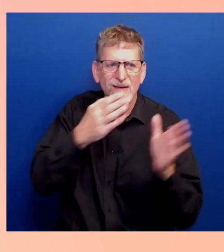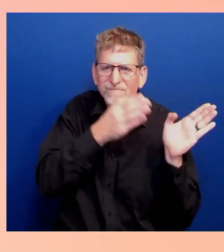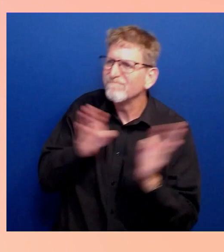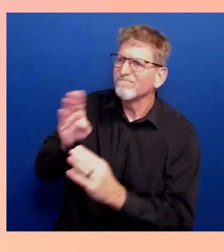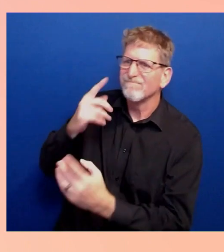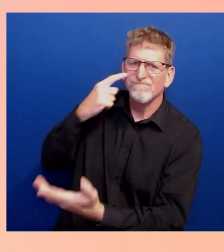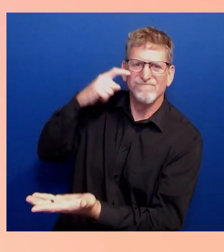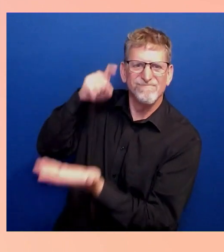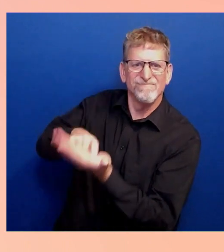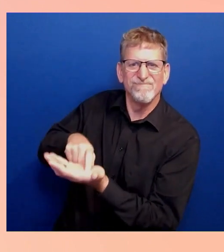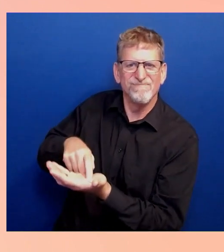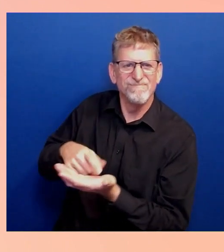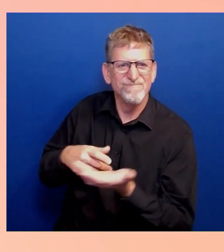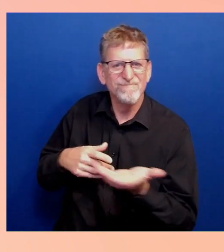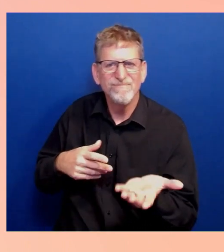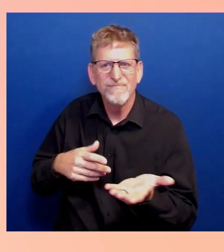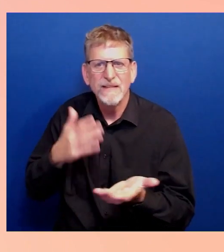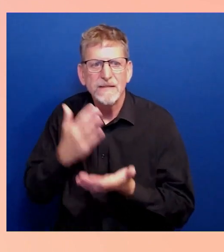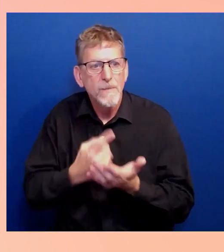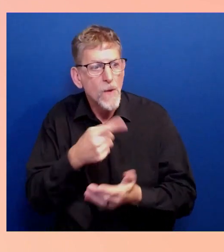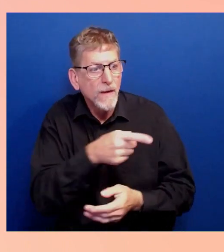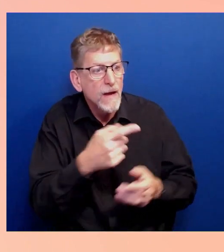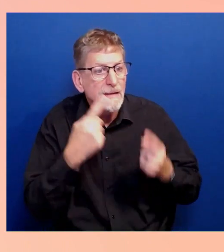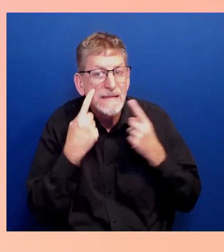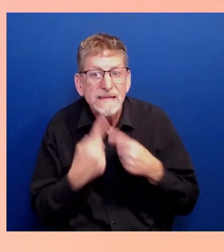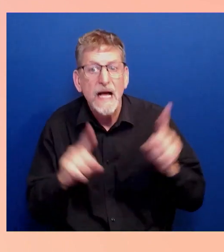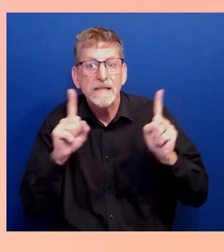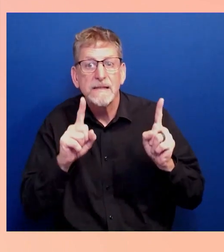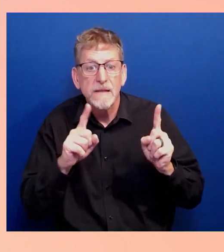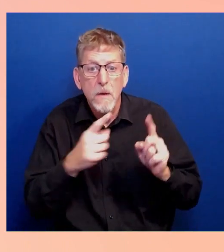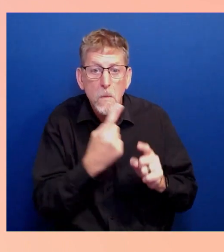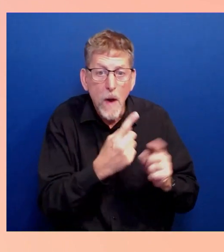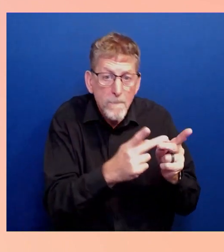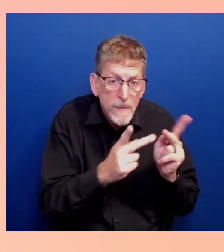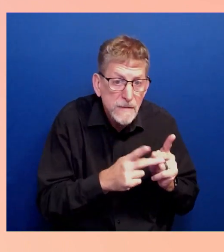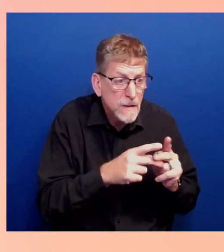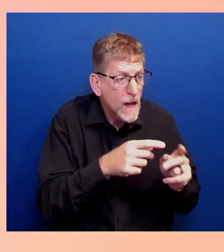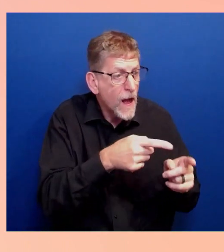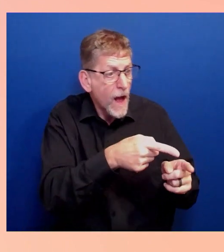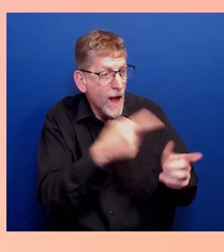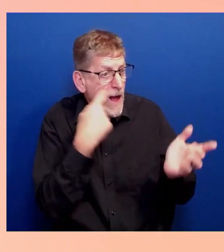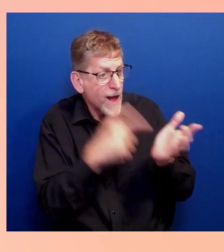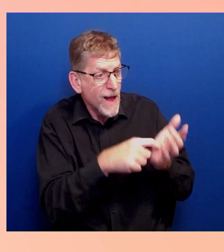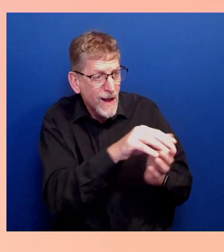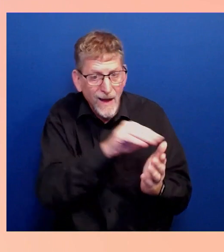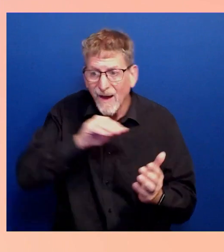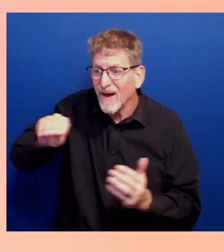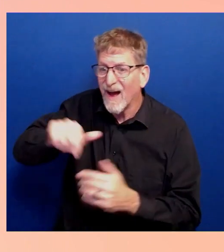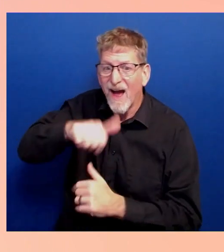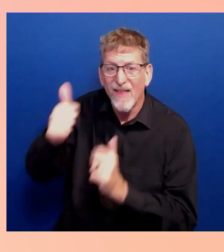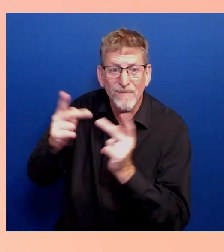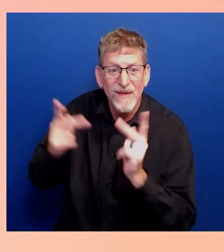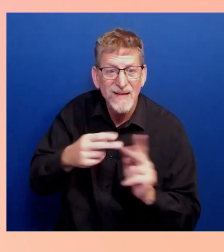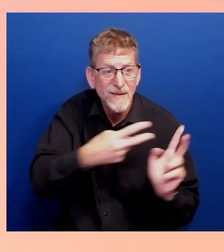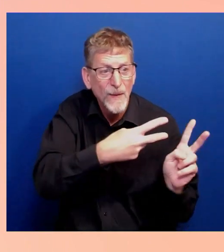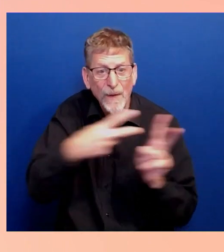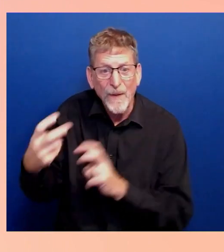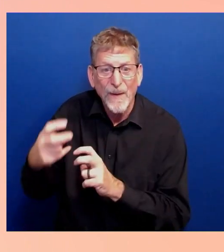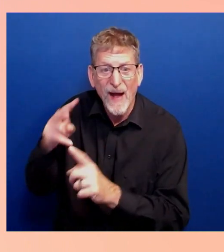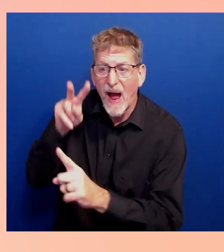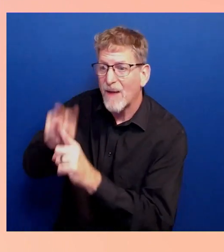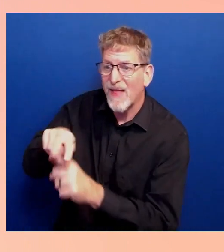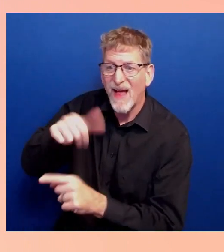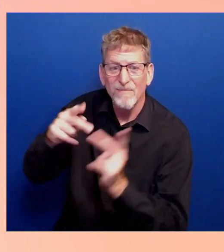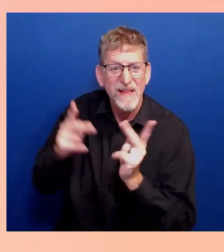the success that may have existed in one place and try to apply it to another place. So I'm looking at the room. Does anybody have a